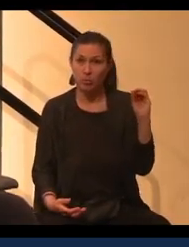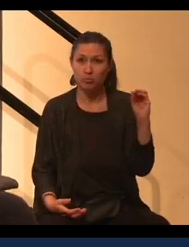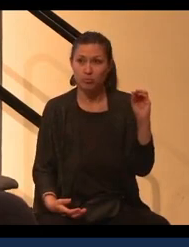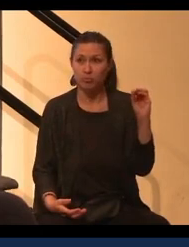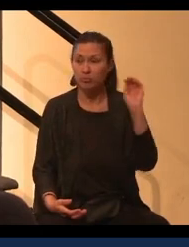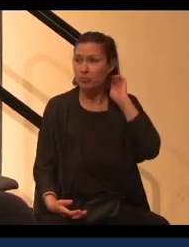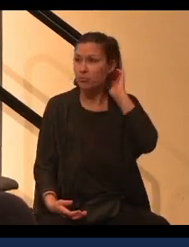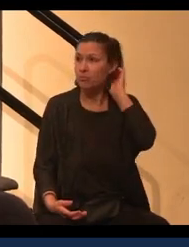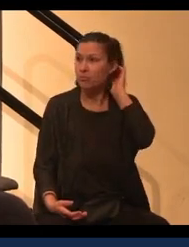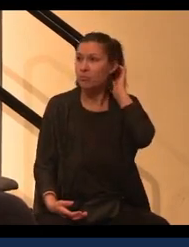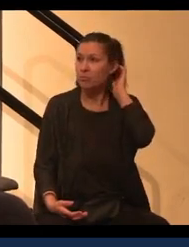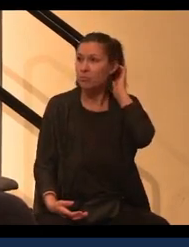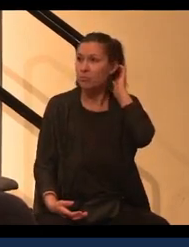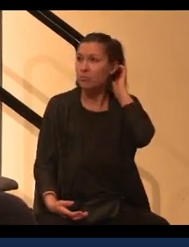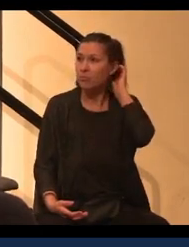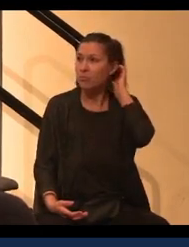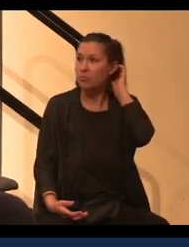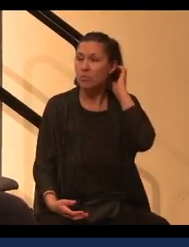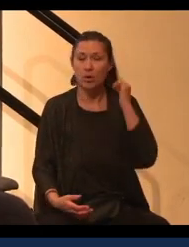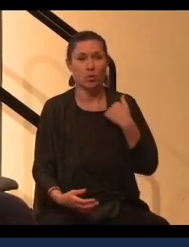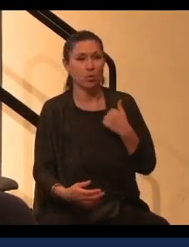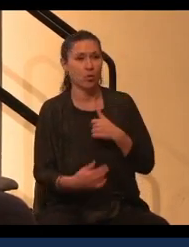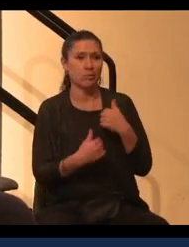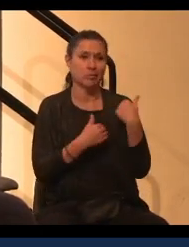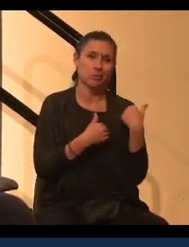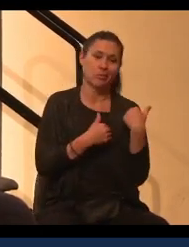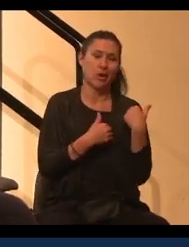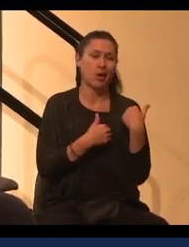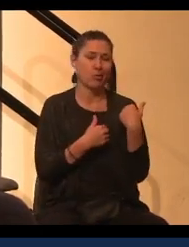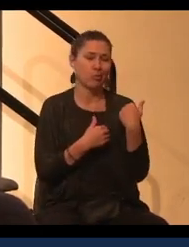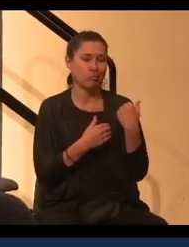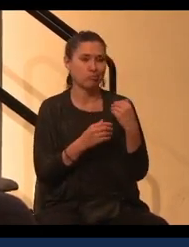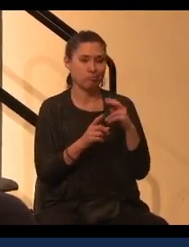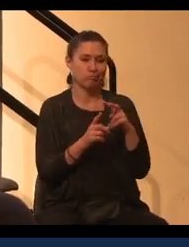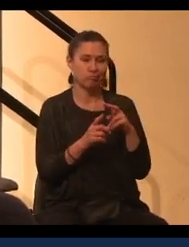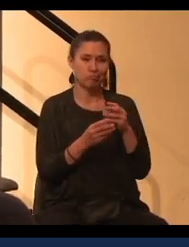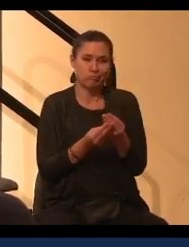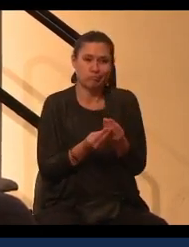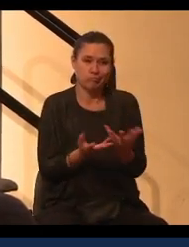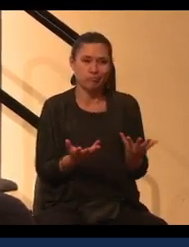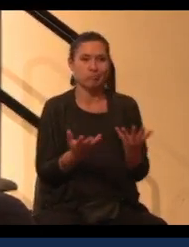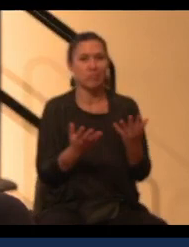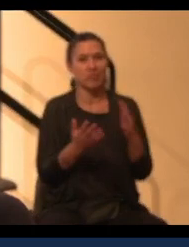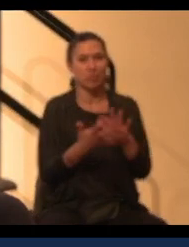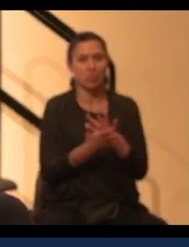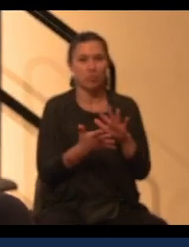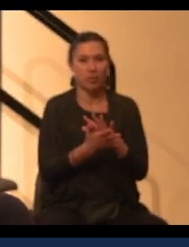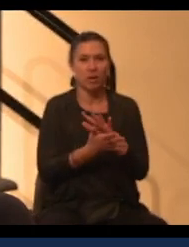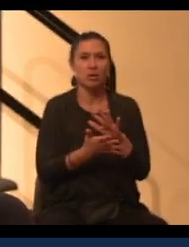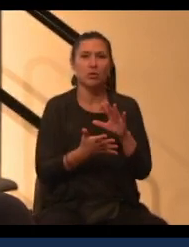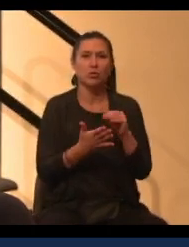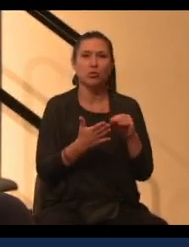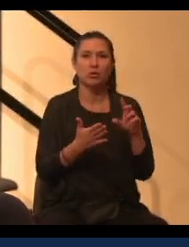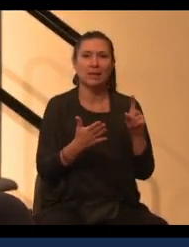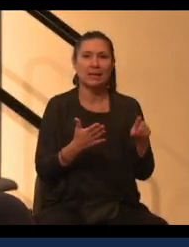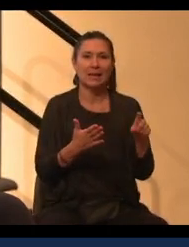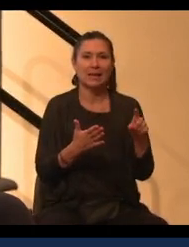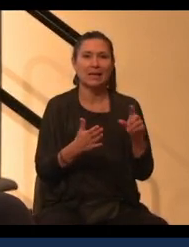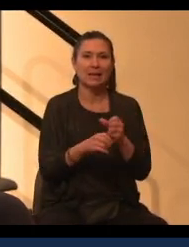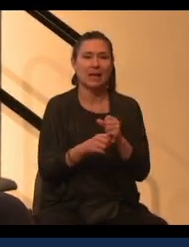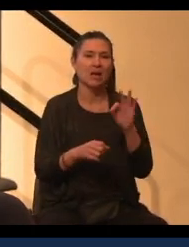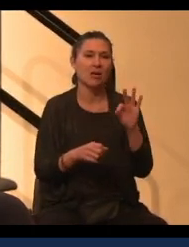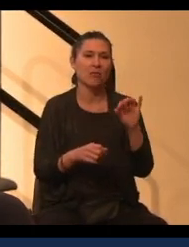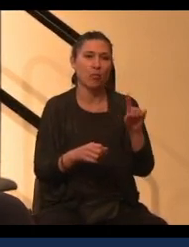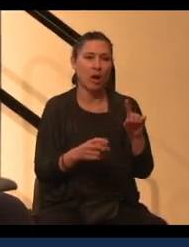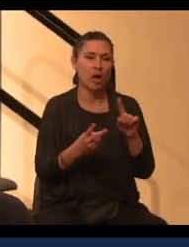Programs Office, we're the office that issues many of the documents that students will need to apply for an F1 or a J1